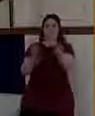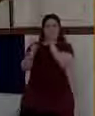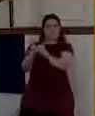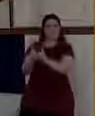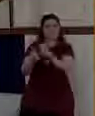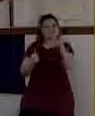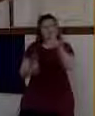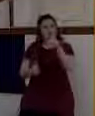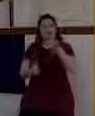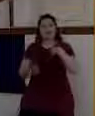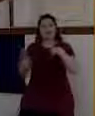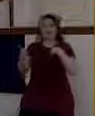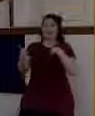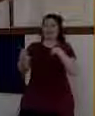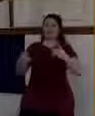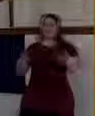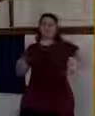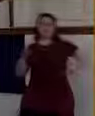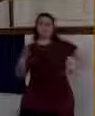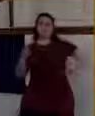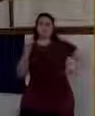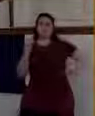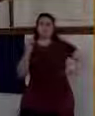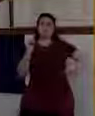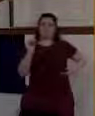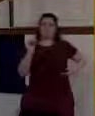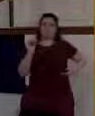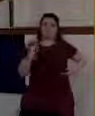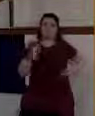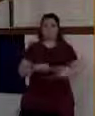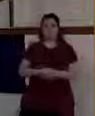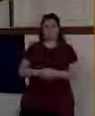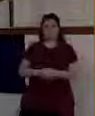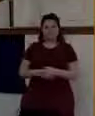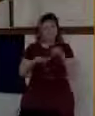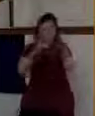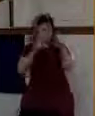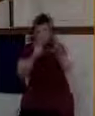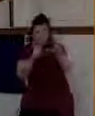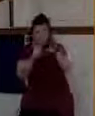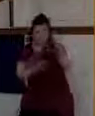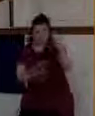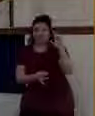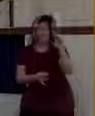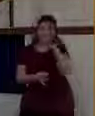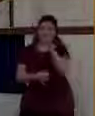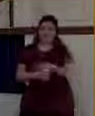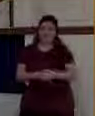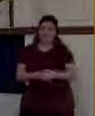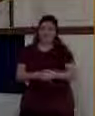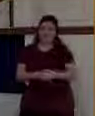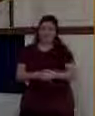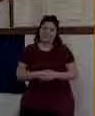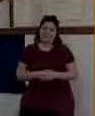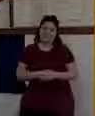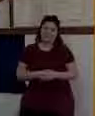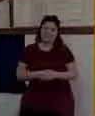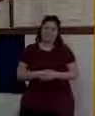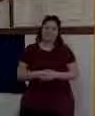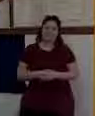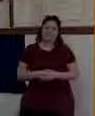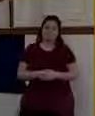to discern false prophecy. He didn't test the spirits to see if they were from God, but